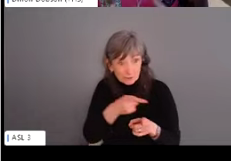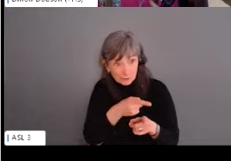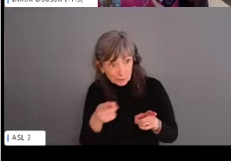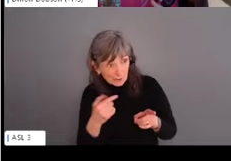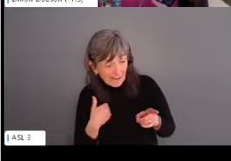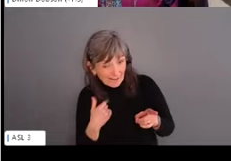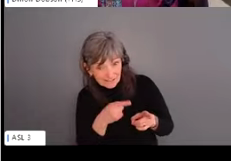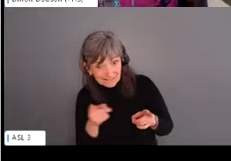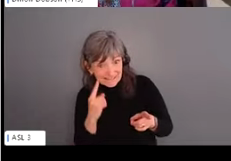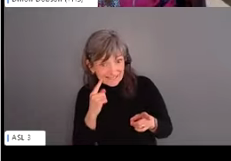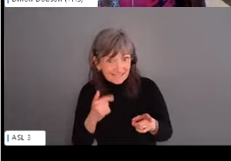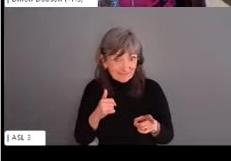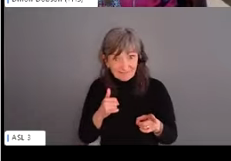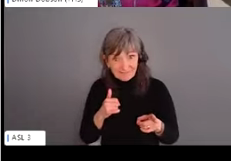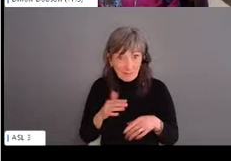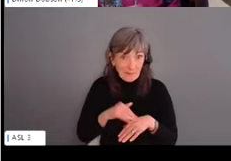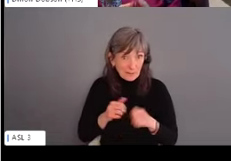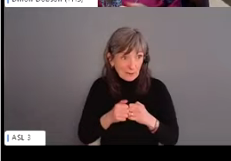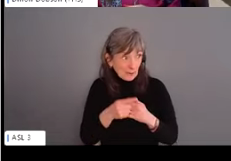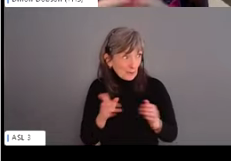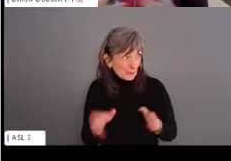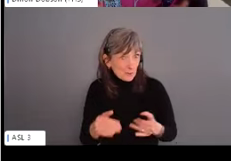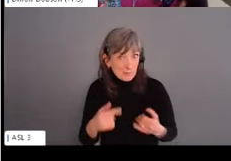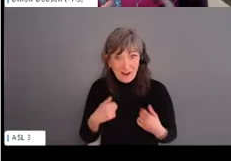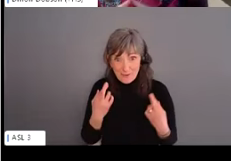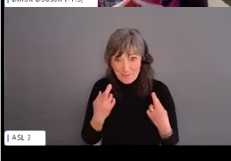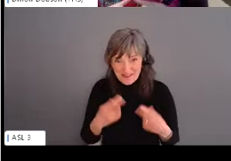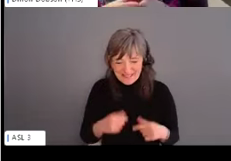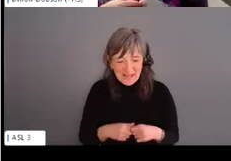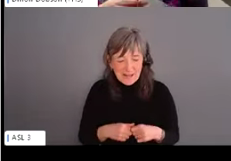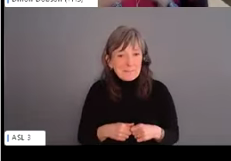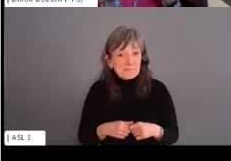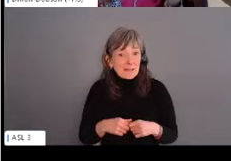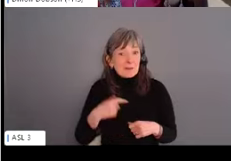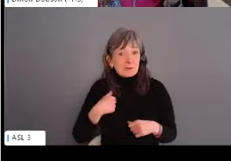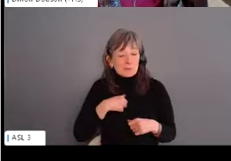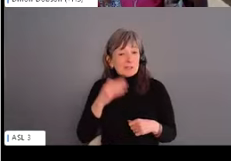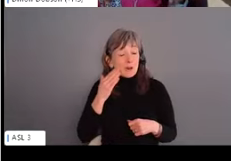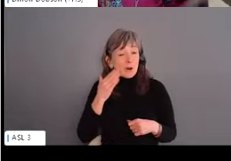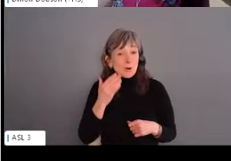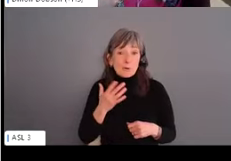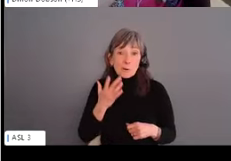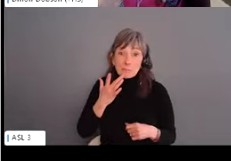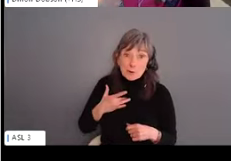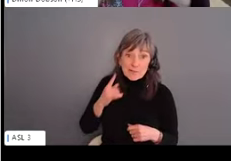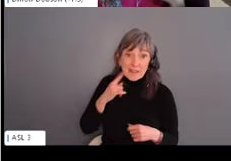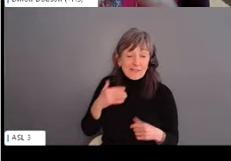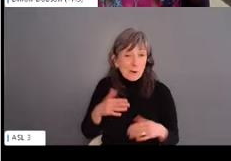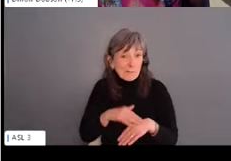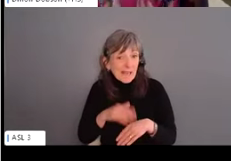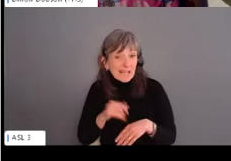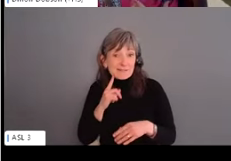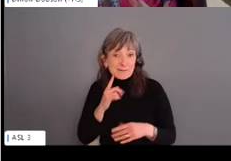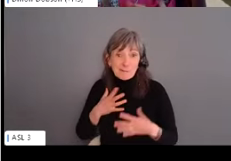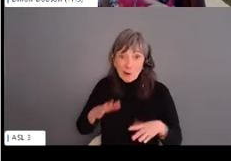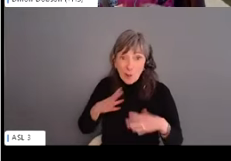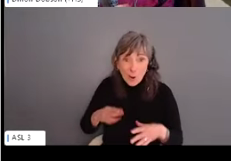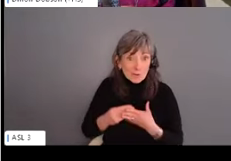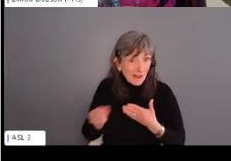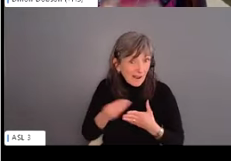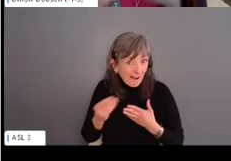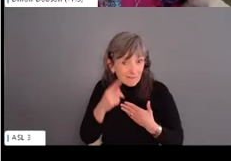I hope that you do. But we know that people are celebrating their pets' birthdays, that they're dressing them in clothes. We also know that people